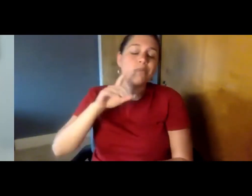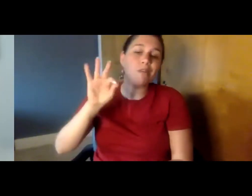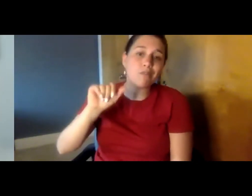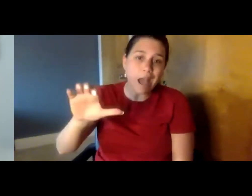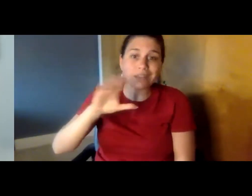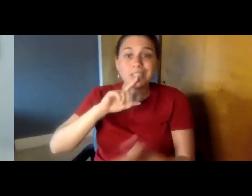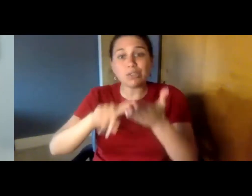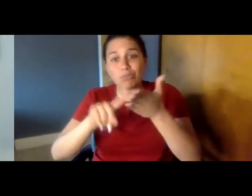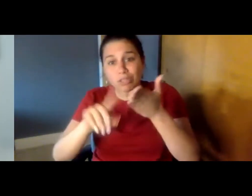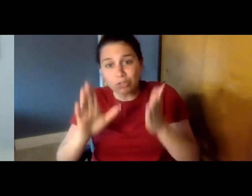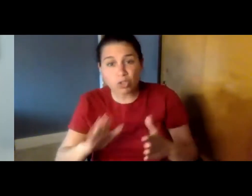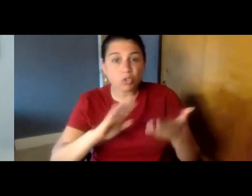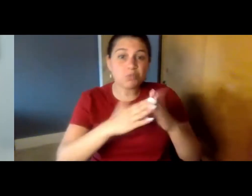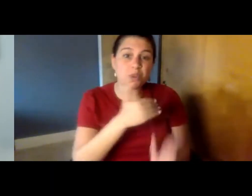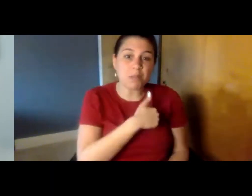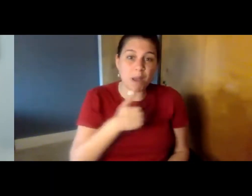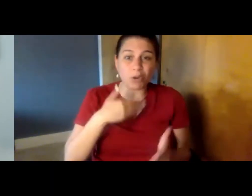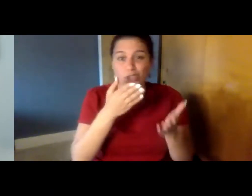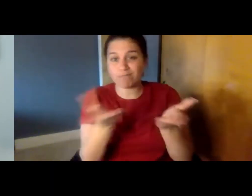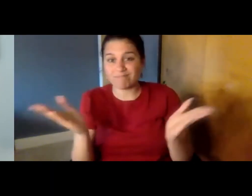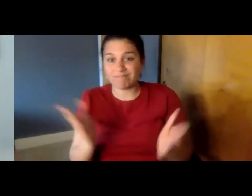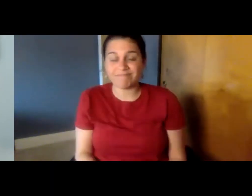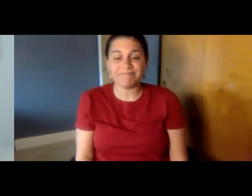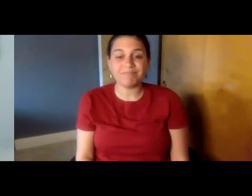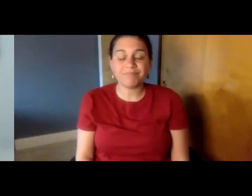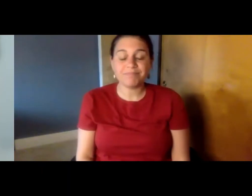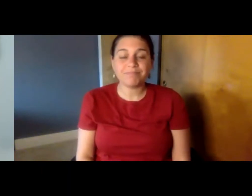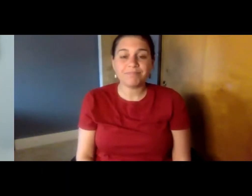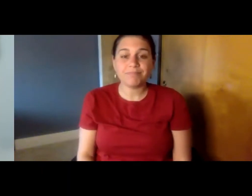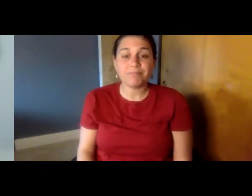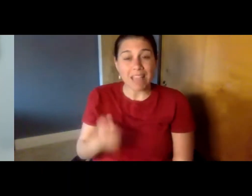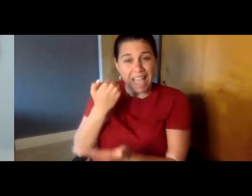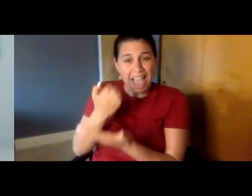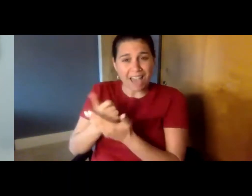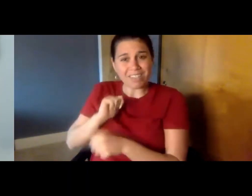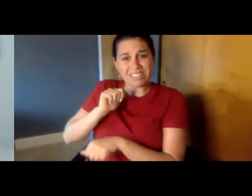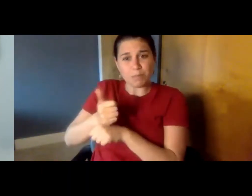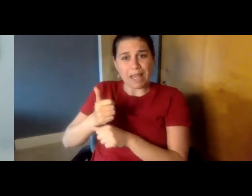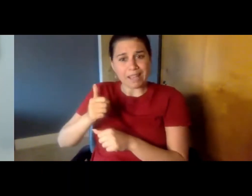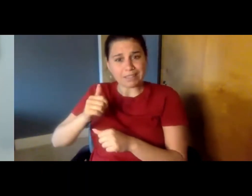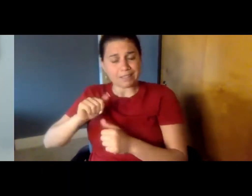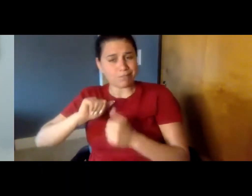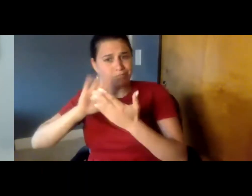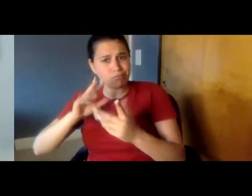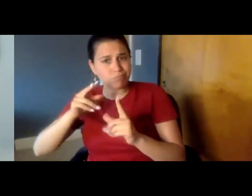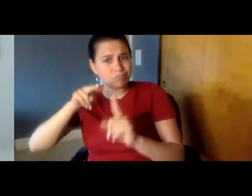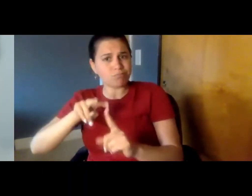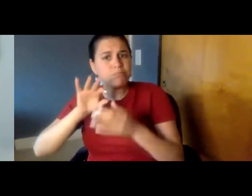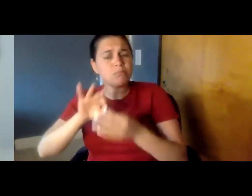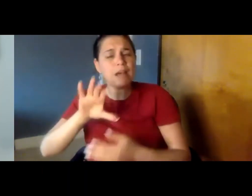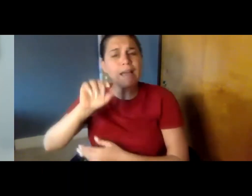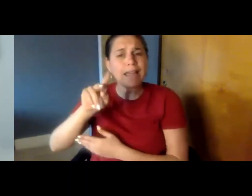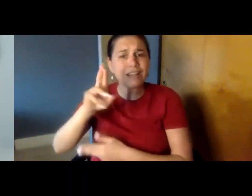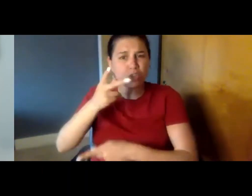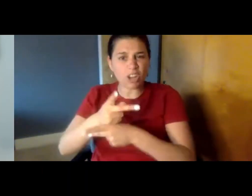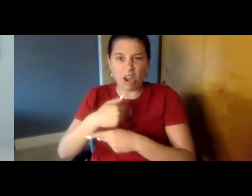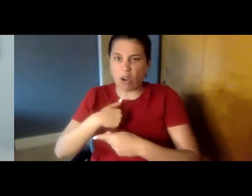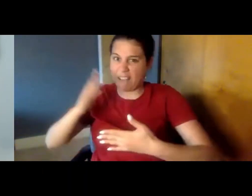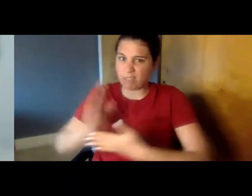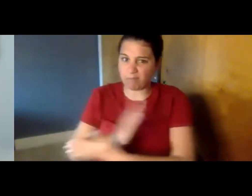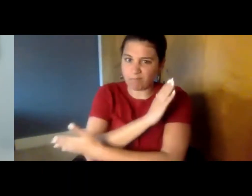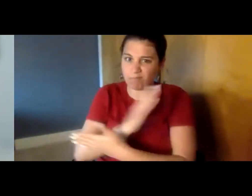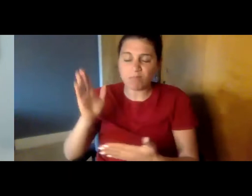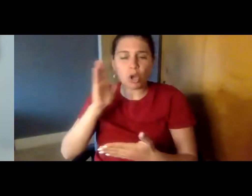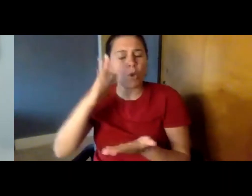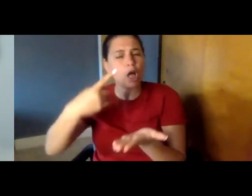community members. Through this format, evidence-based perspectives on the continuum of cancer care and research will be highlighted along